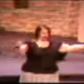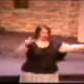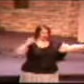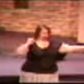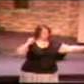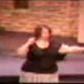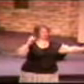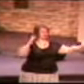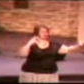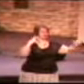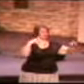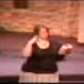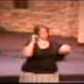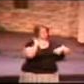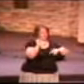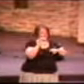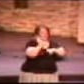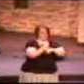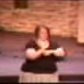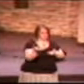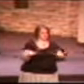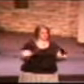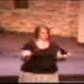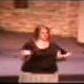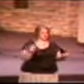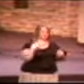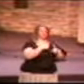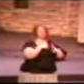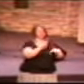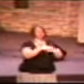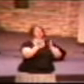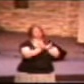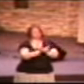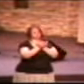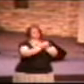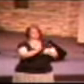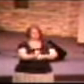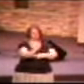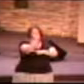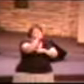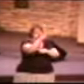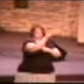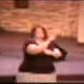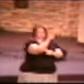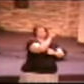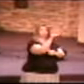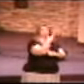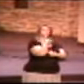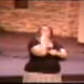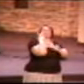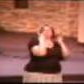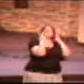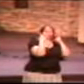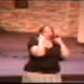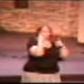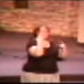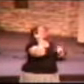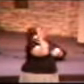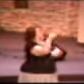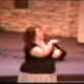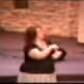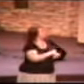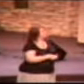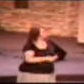out of a movie. And then we got on a boat and sailed north, to which we saw sights like this.